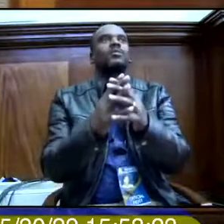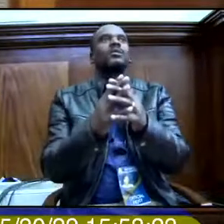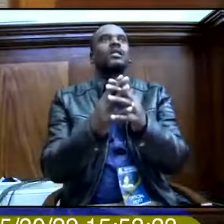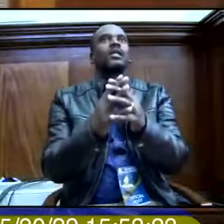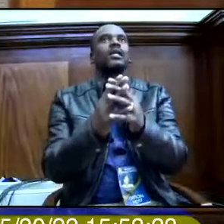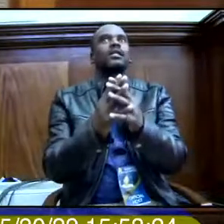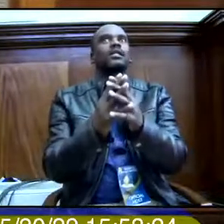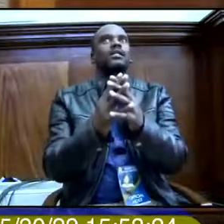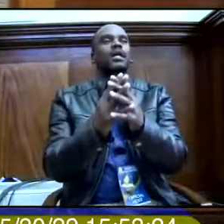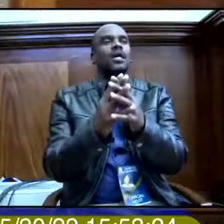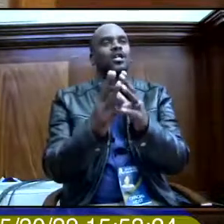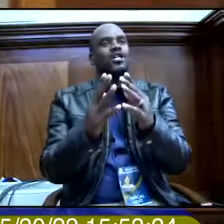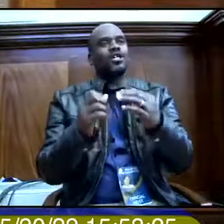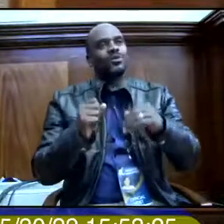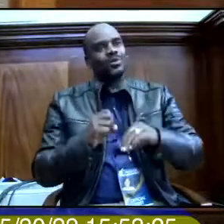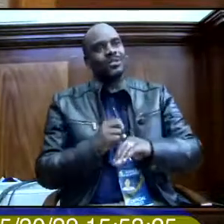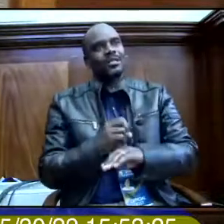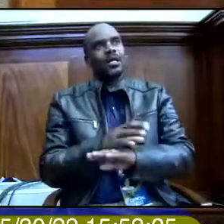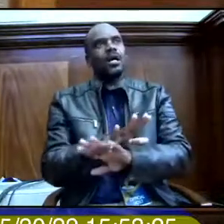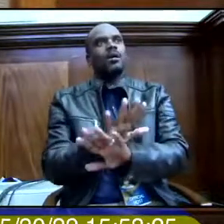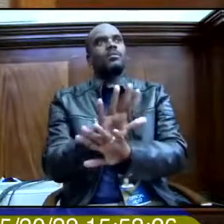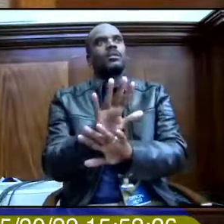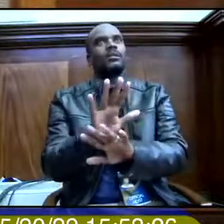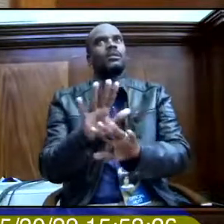establish a task force